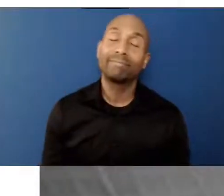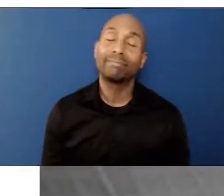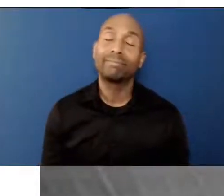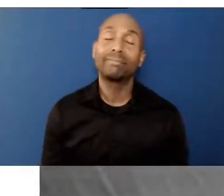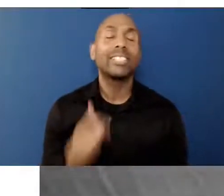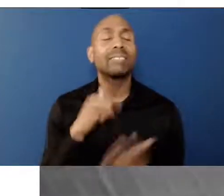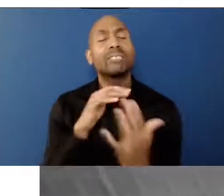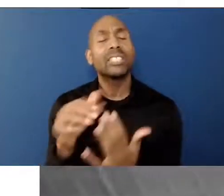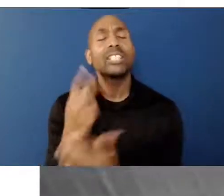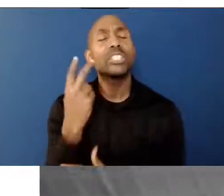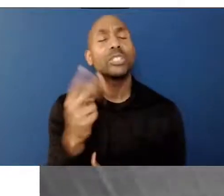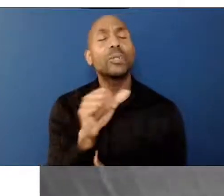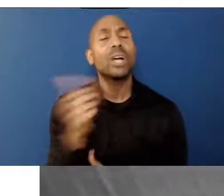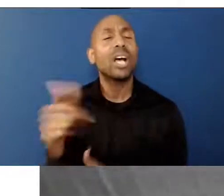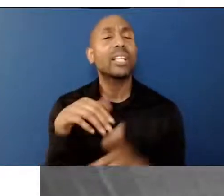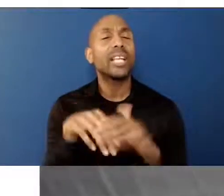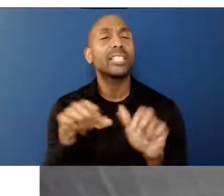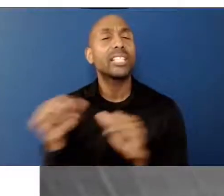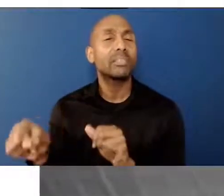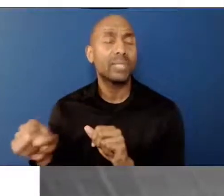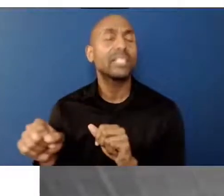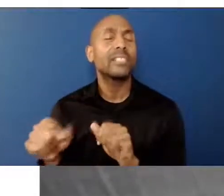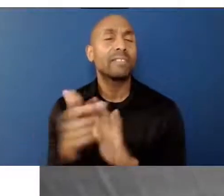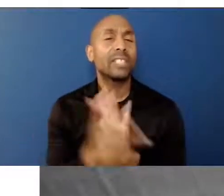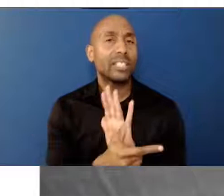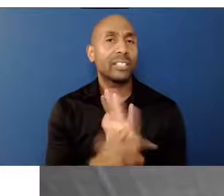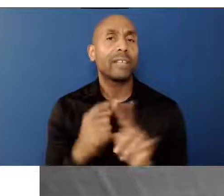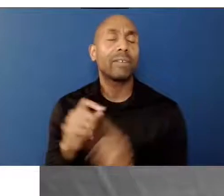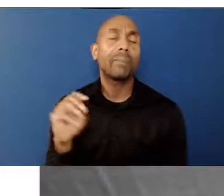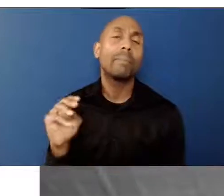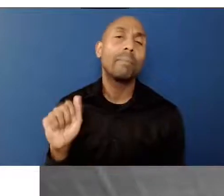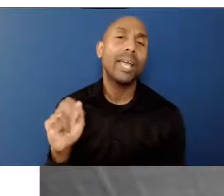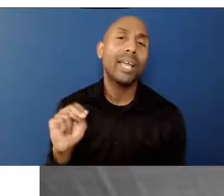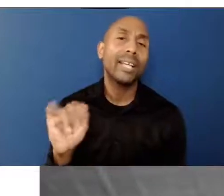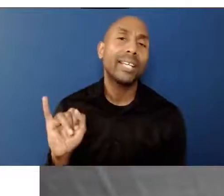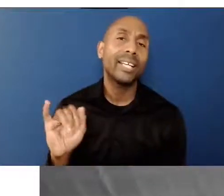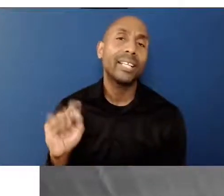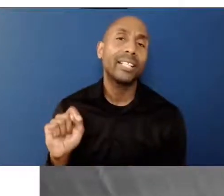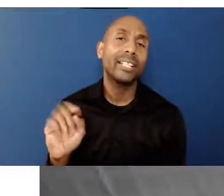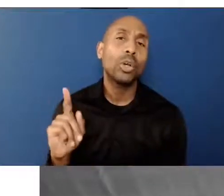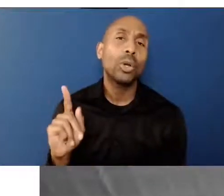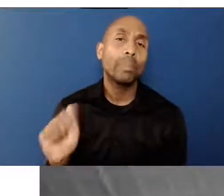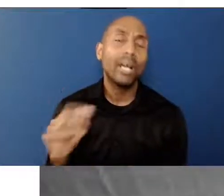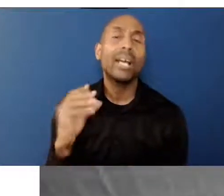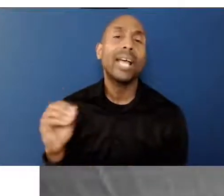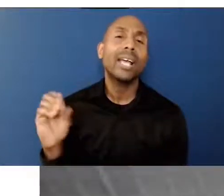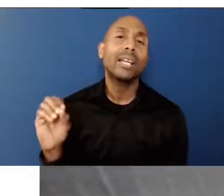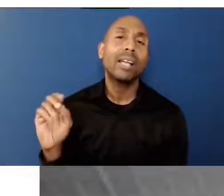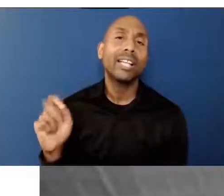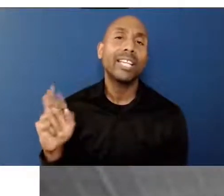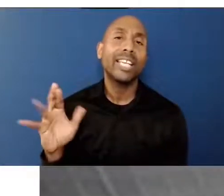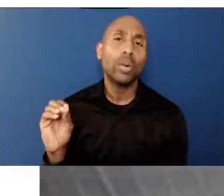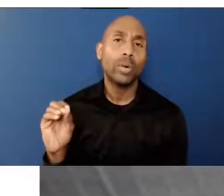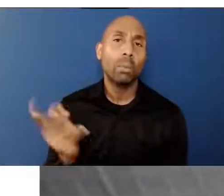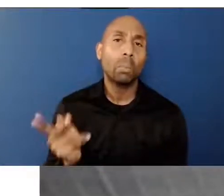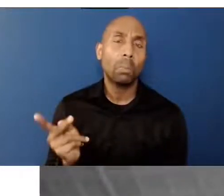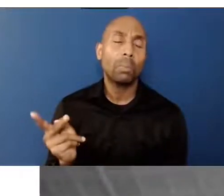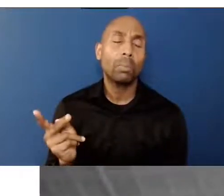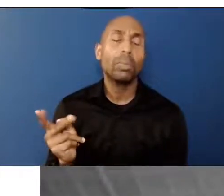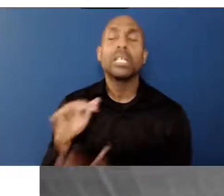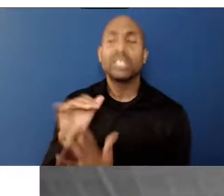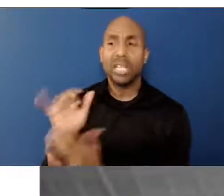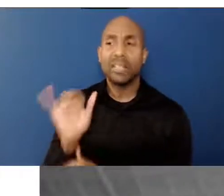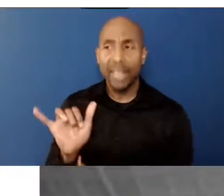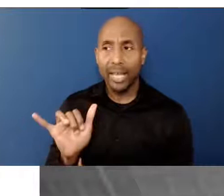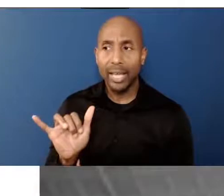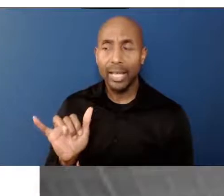accessibility legislations from Manitoba and from Ontario to really see how the pieces of the Nova Scotia legislation and the standards are